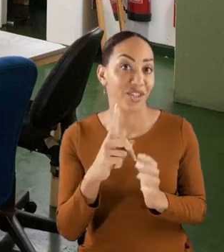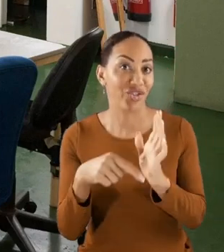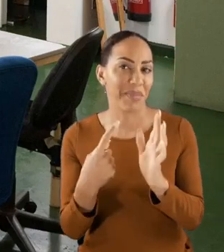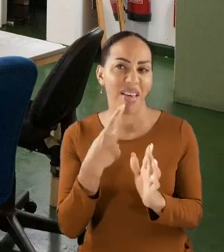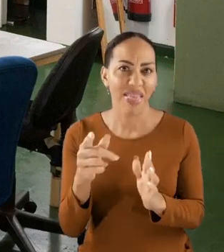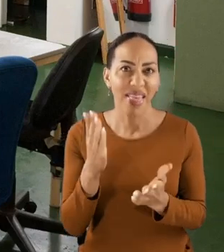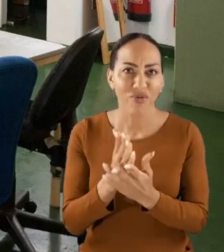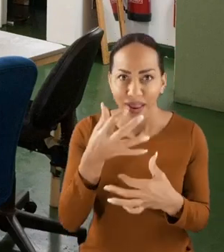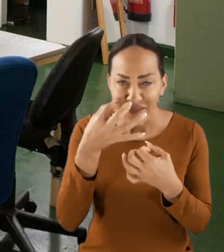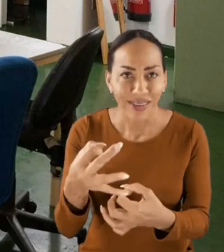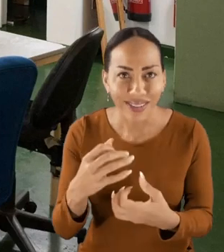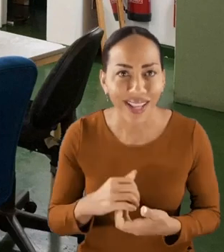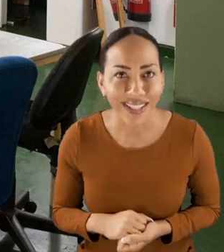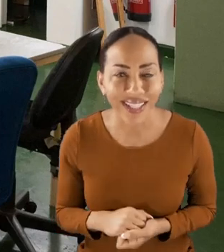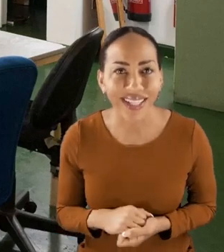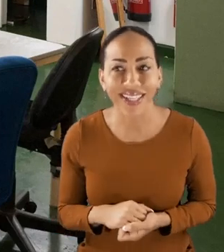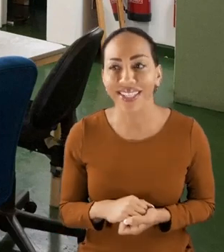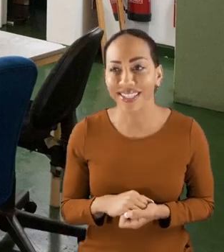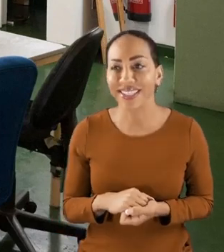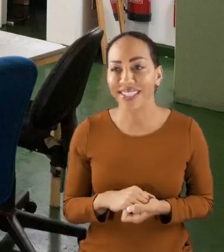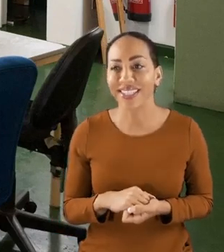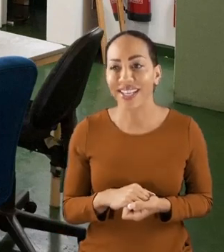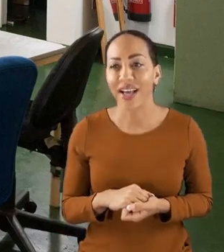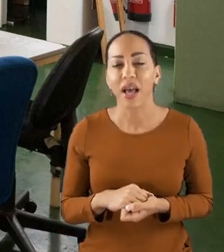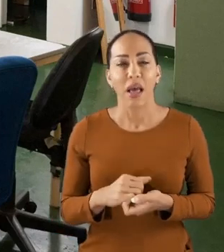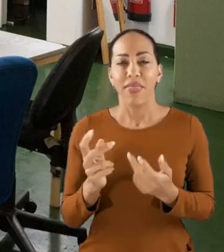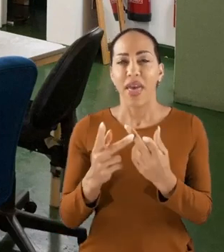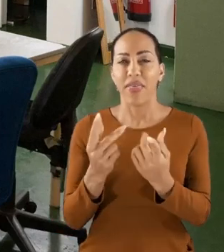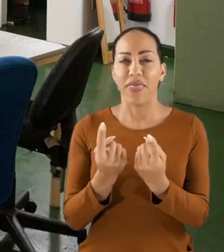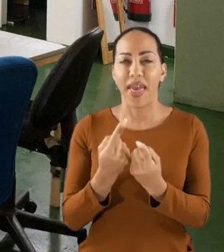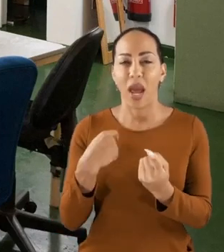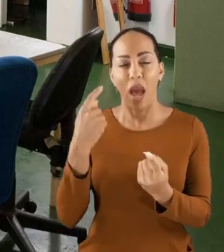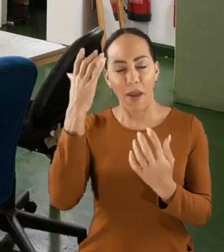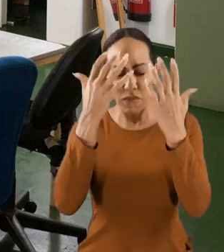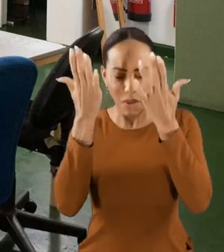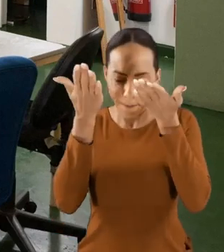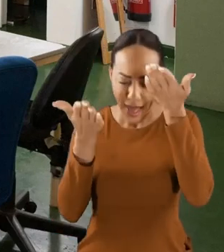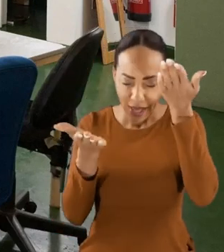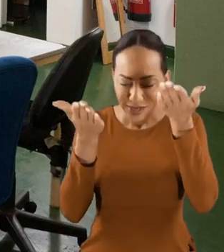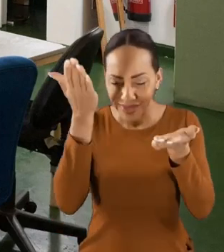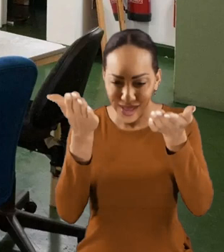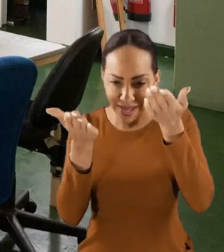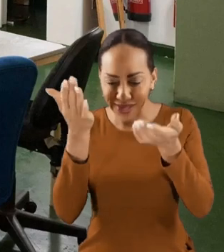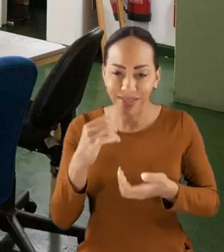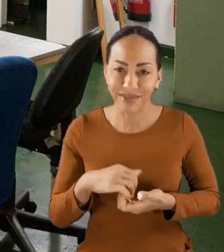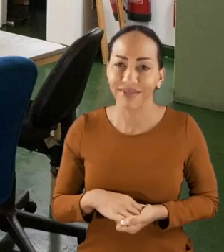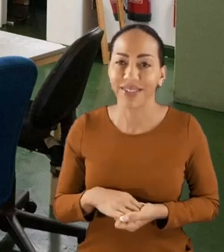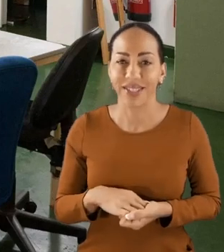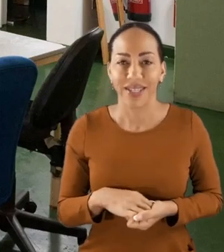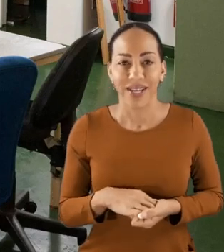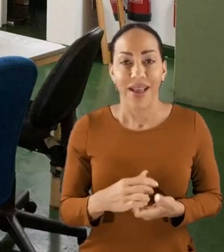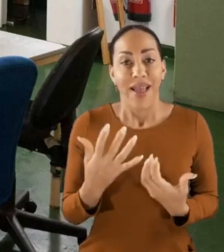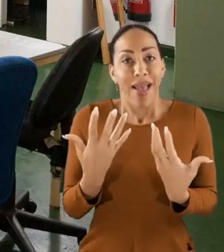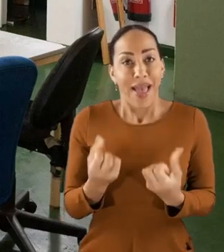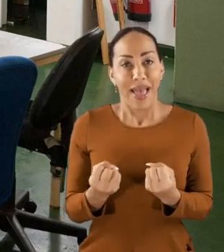That would be fascinating. I think the other thing I'm trying to balance is that